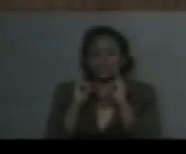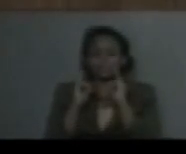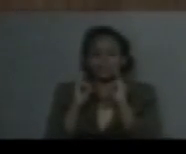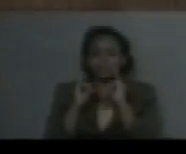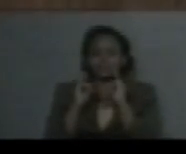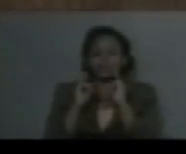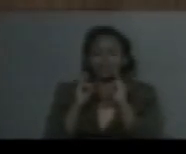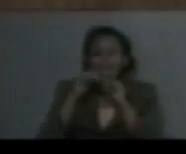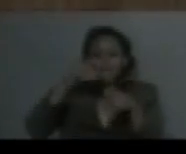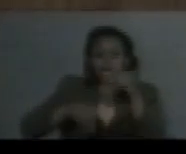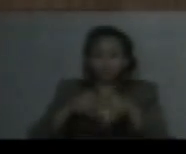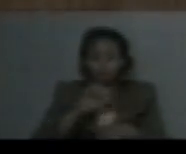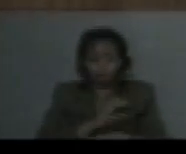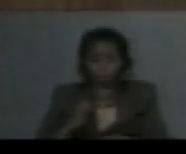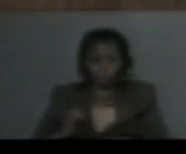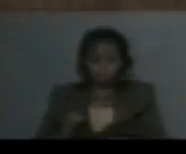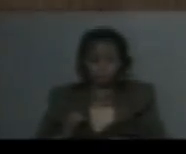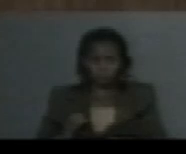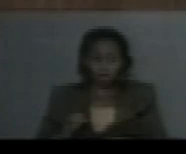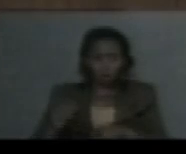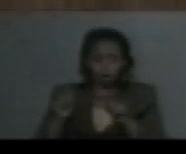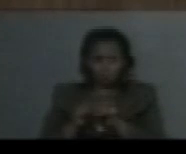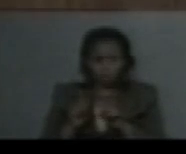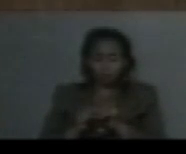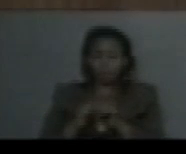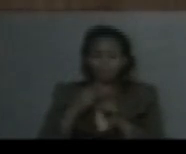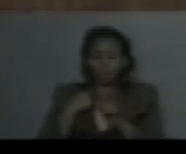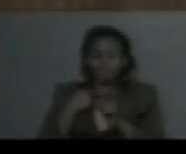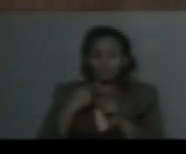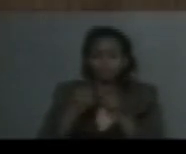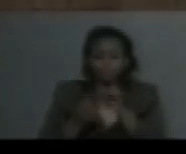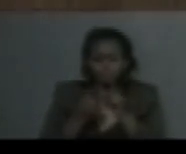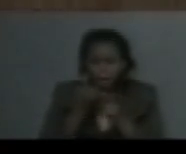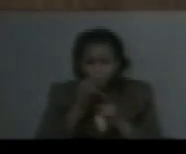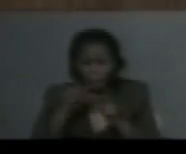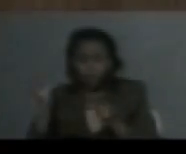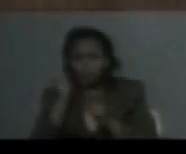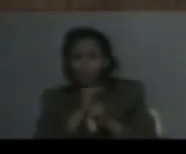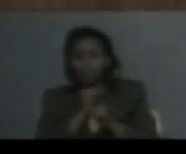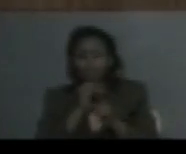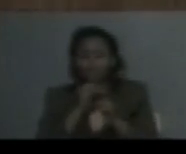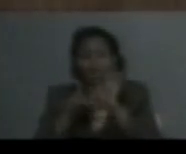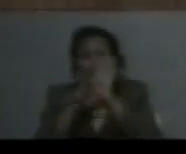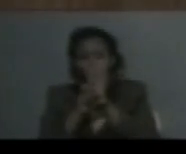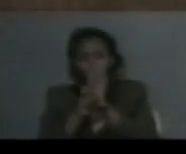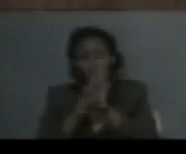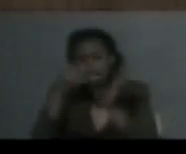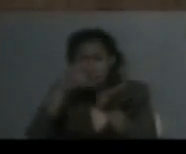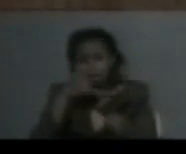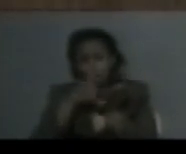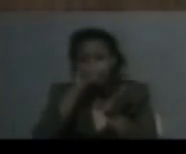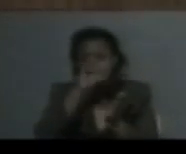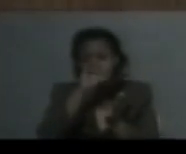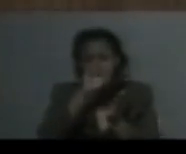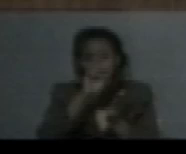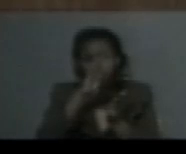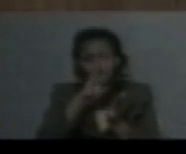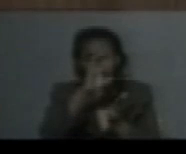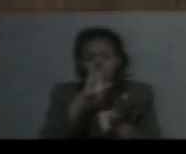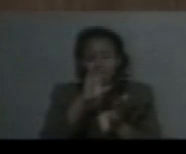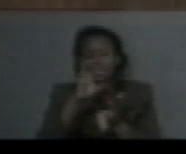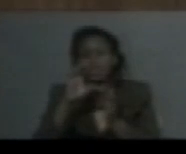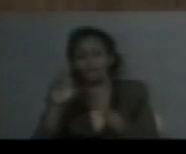and extending to the enactment of appropriate legislation, including the IEBC Act and the Election Act, my